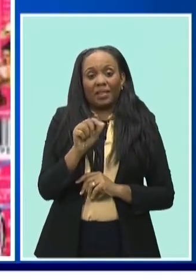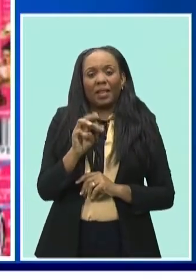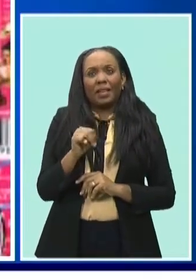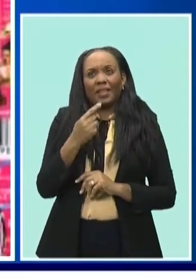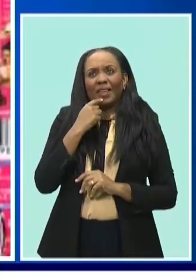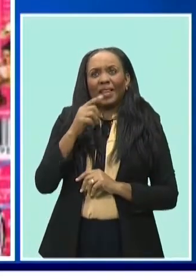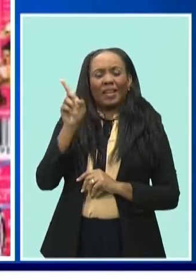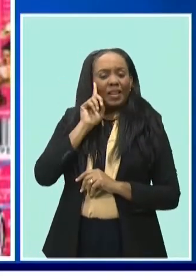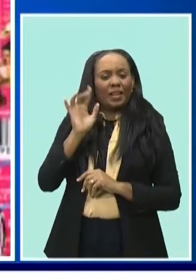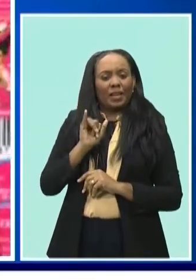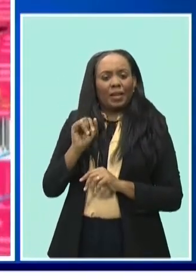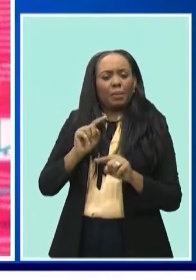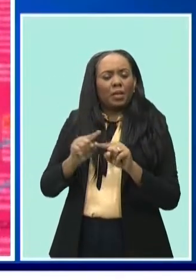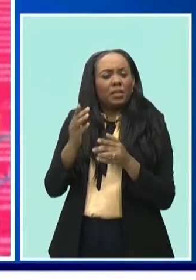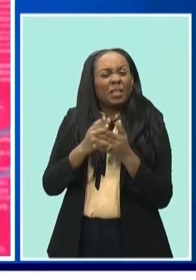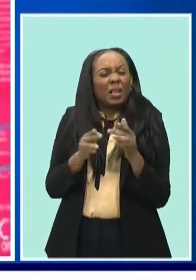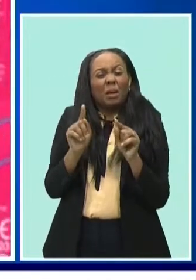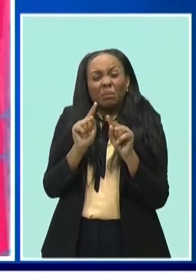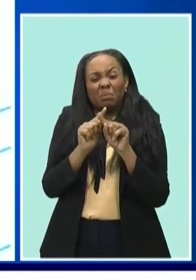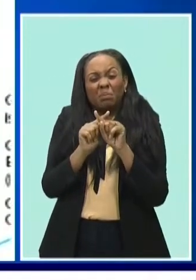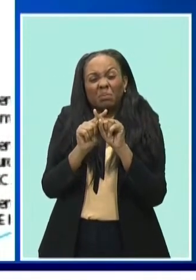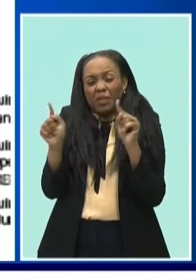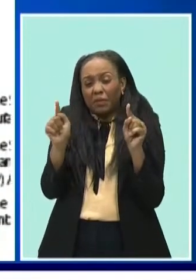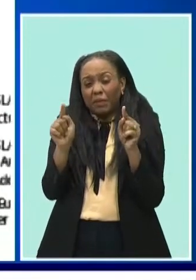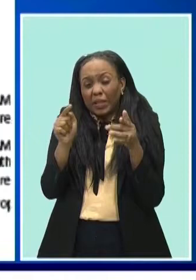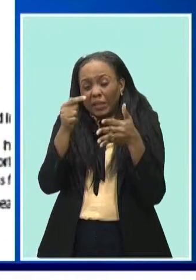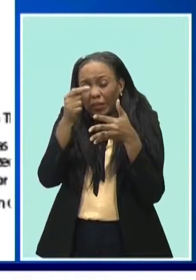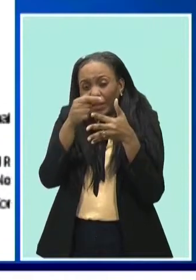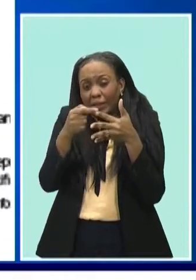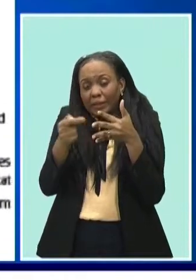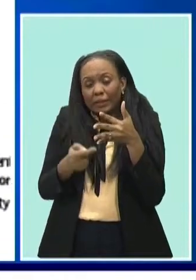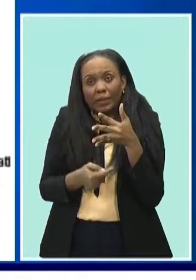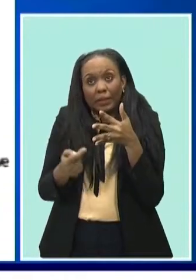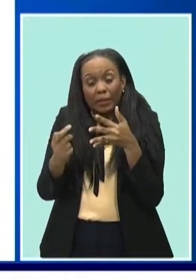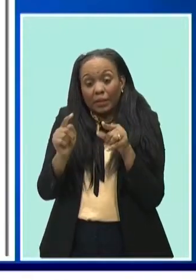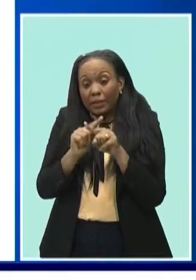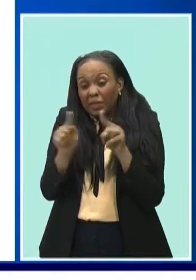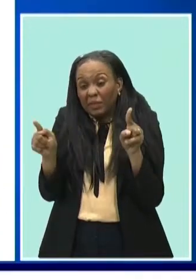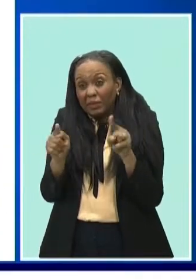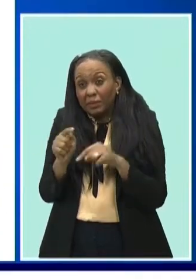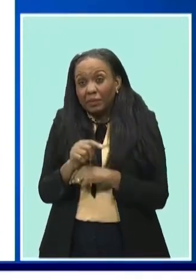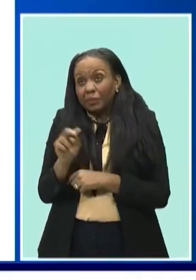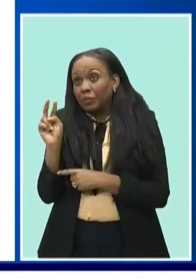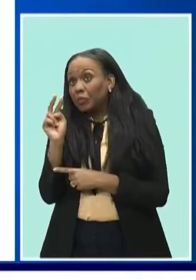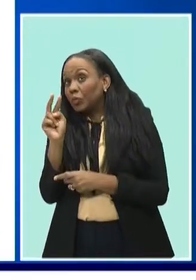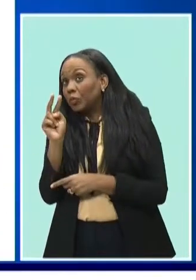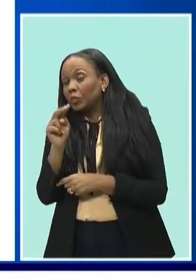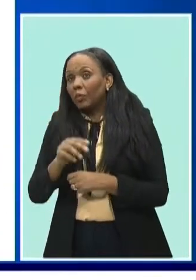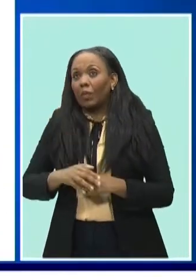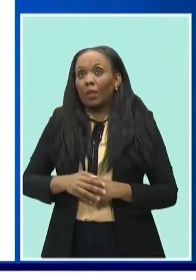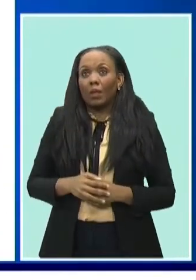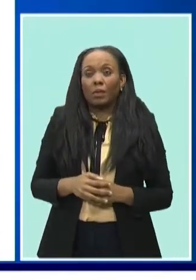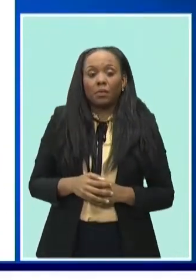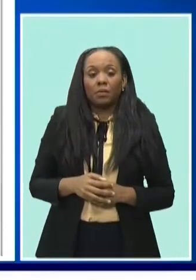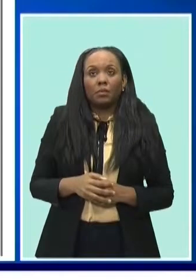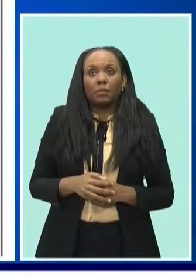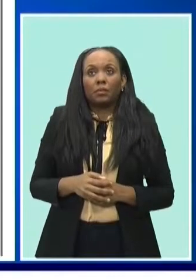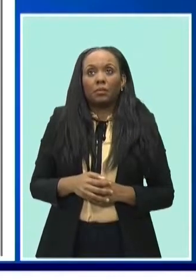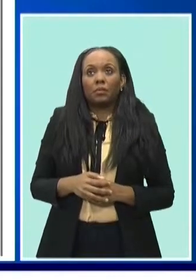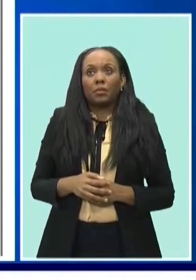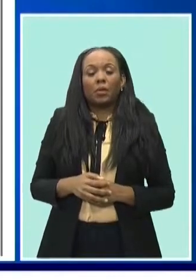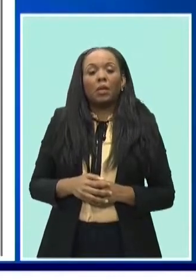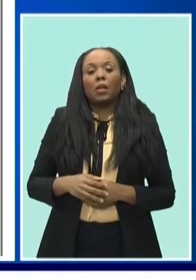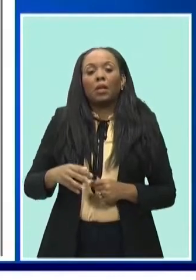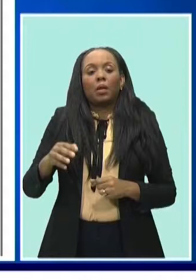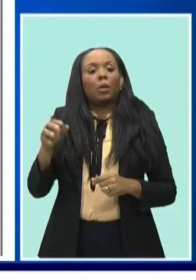convincing, there are some key differences that can alert customers to help recognize the fakes. Now, one of the biggest differences is where they are